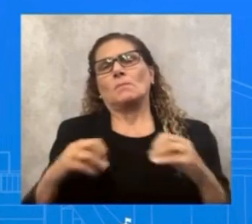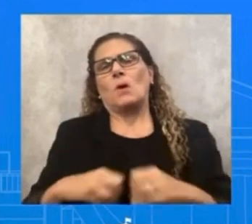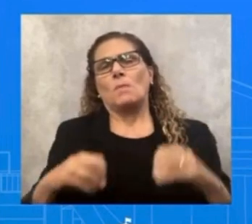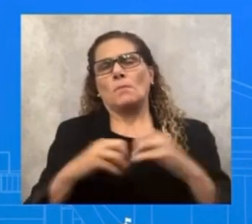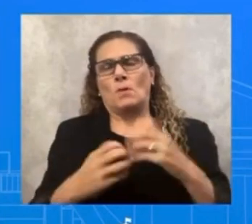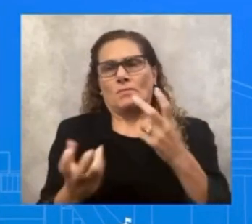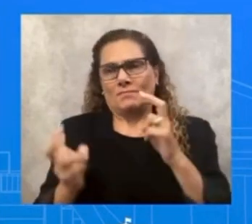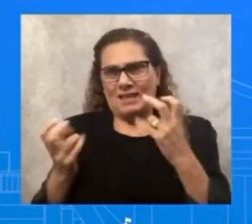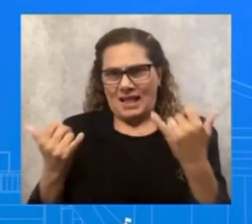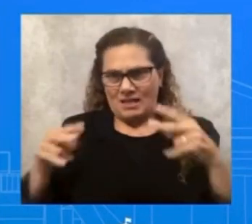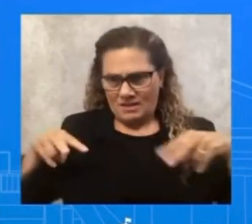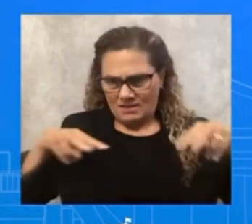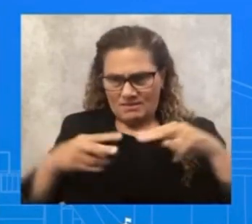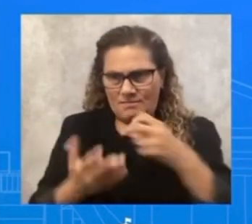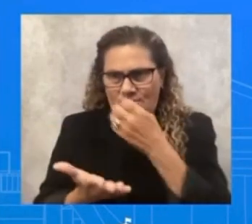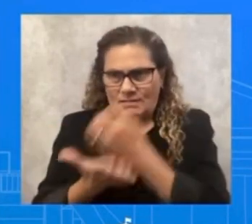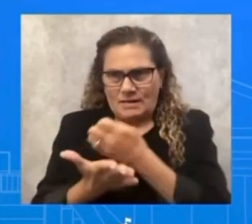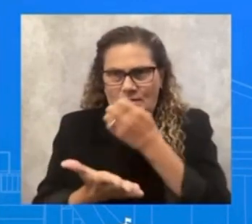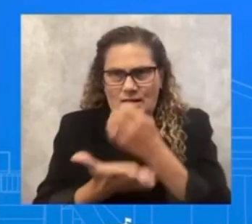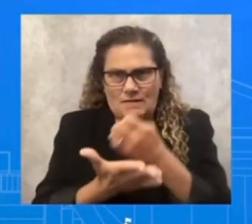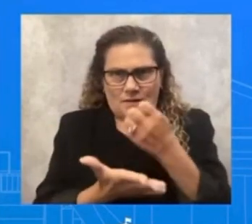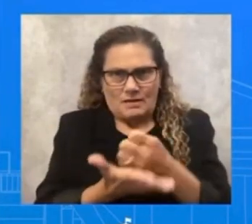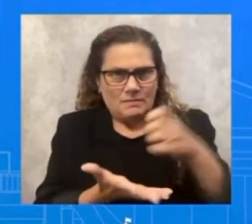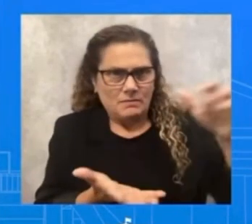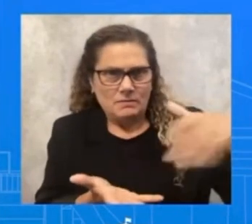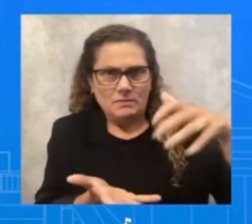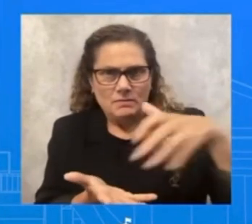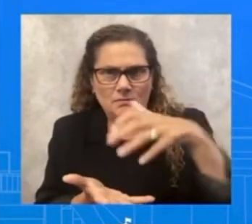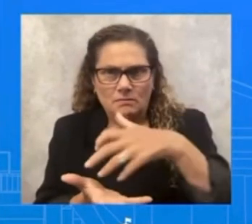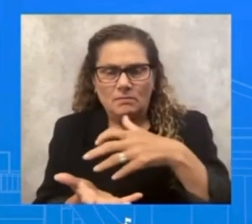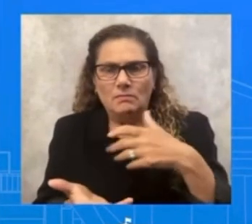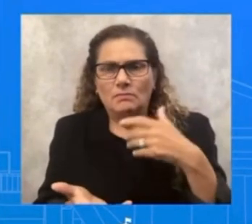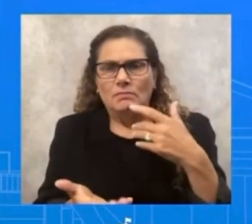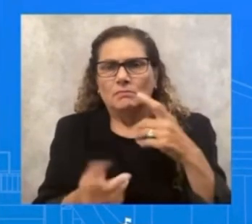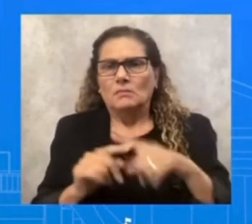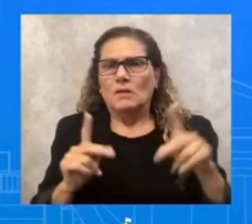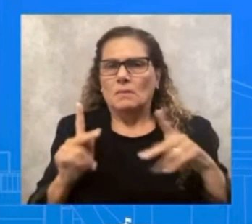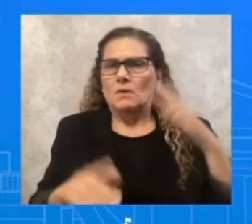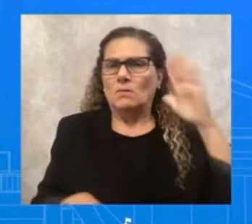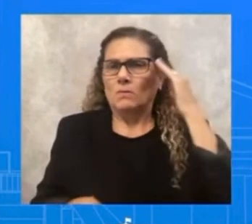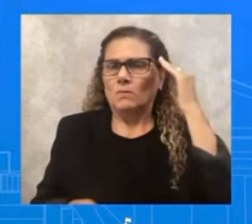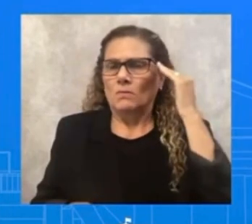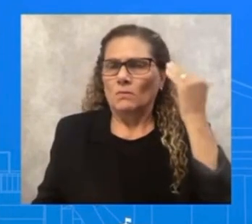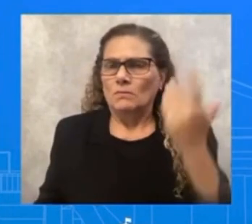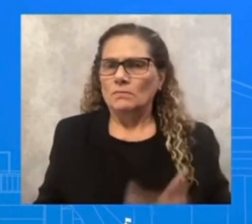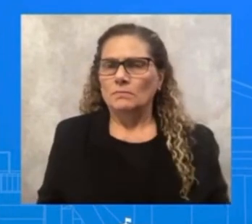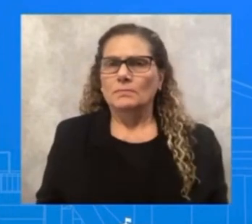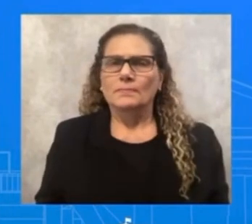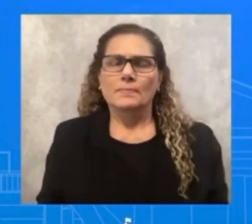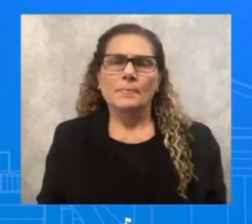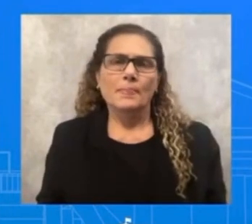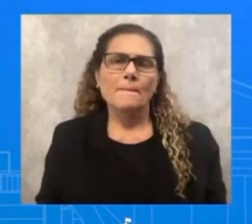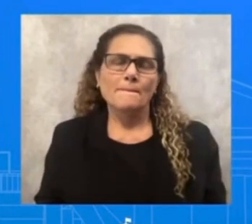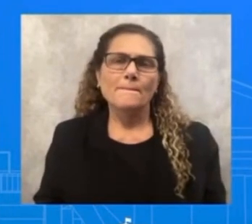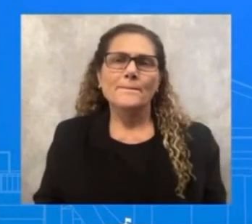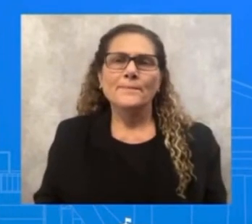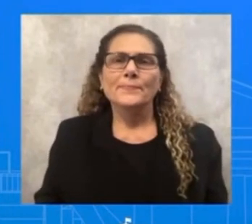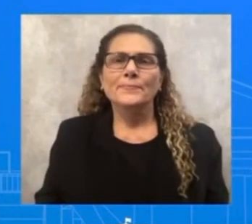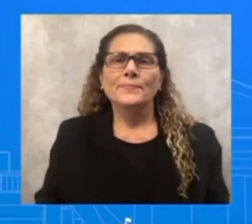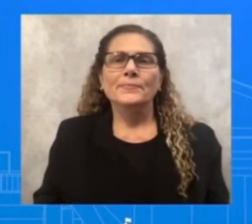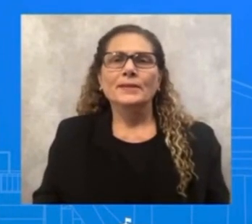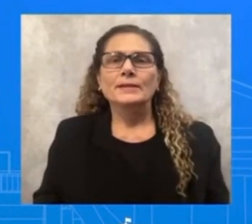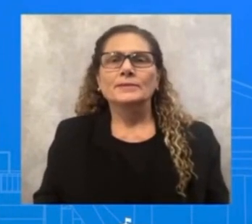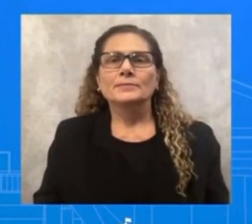I think they're feeling this more and more. You both enumerated what this is doing for